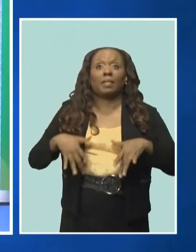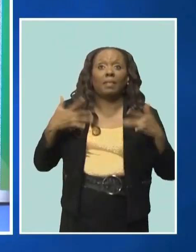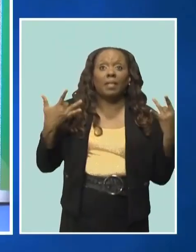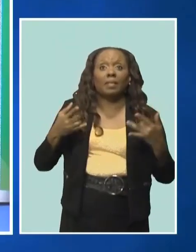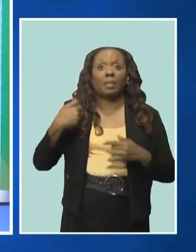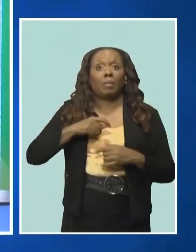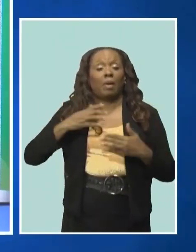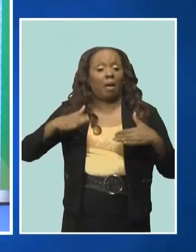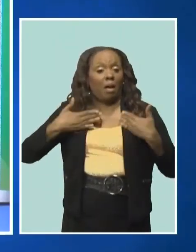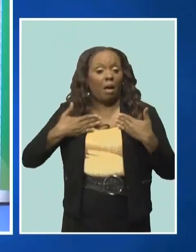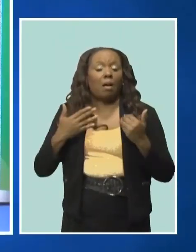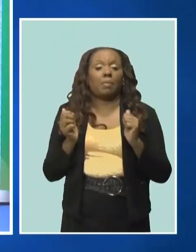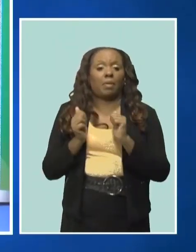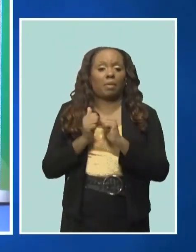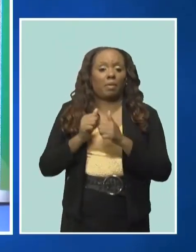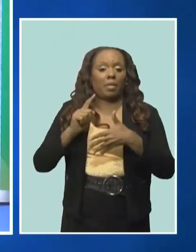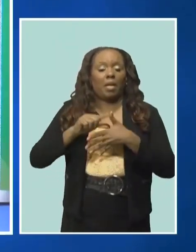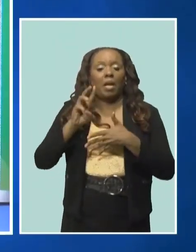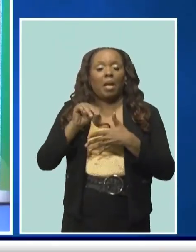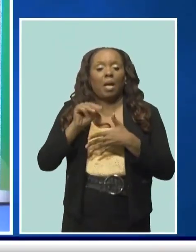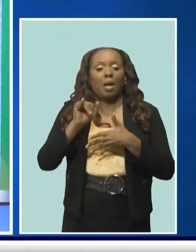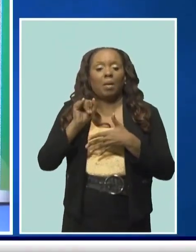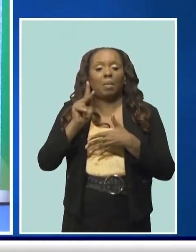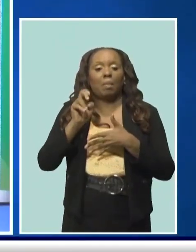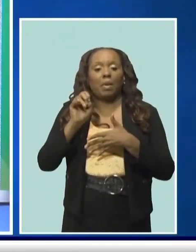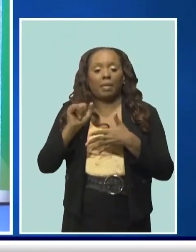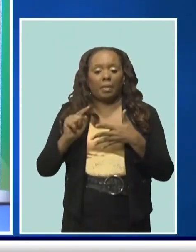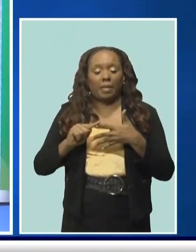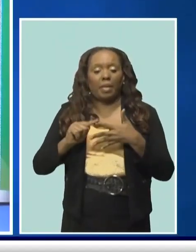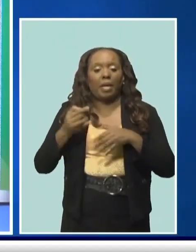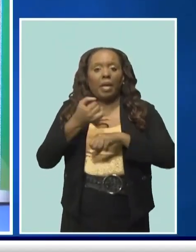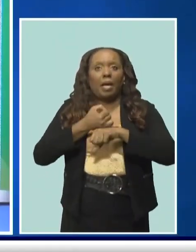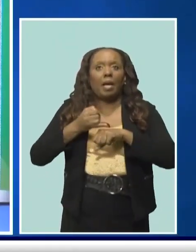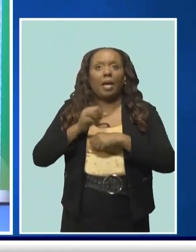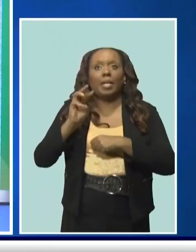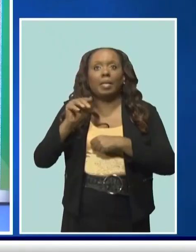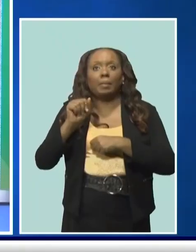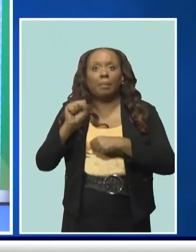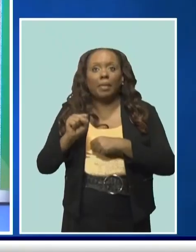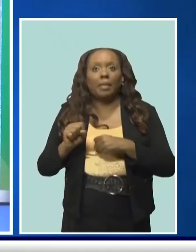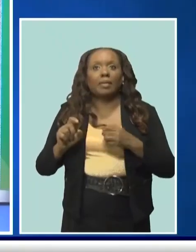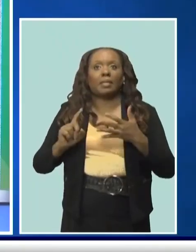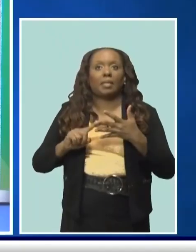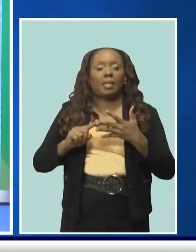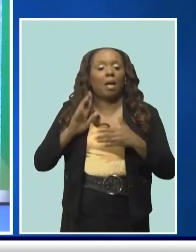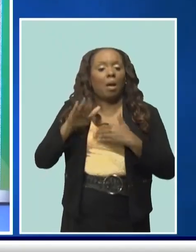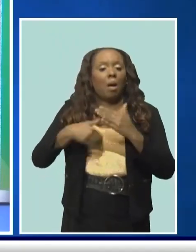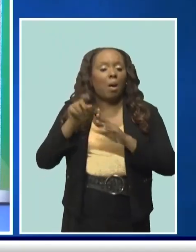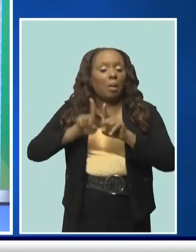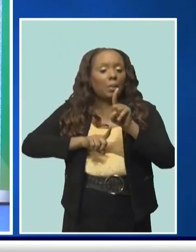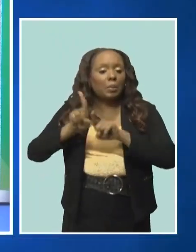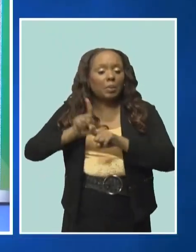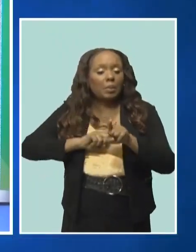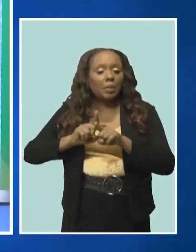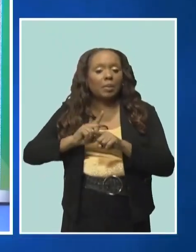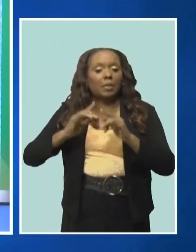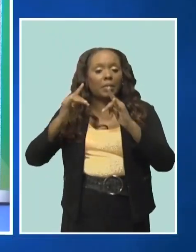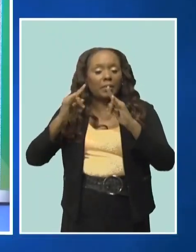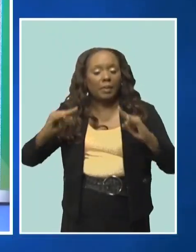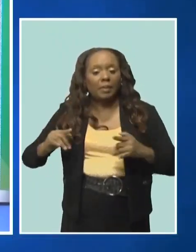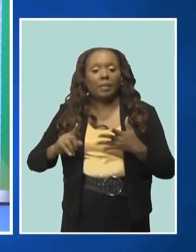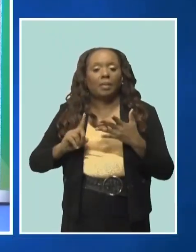with Mikey's Reunion, Isla Mass Breakfast Party and Dirty Road Jam, All Stars Calypso Tent,